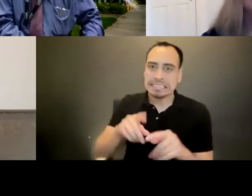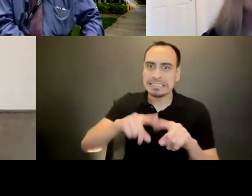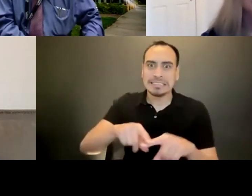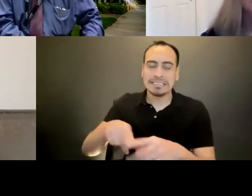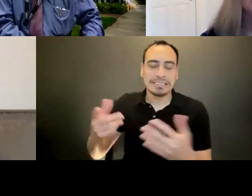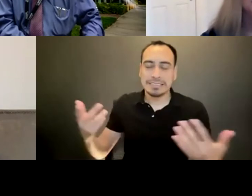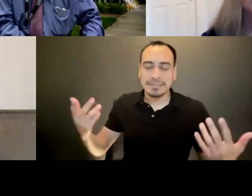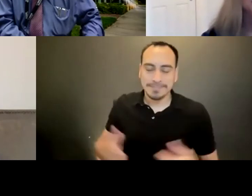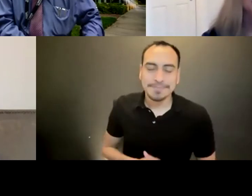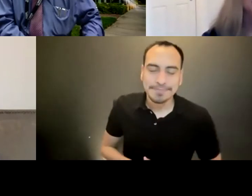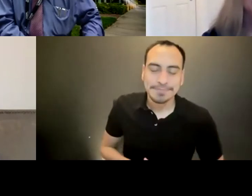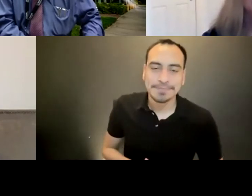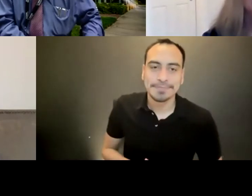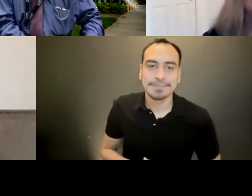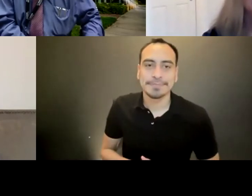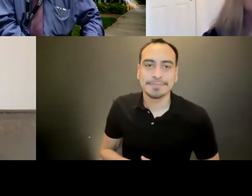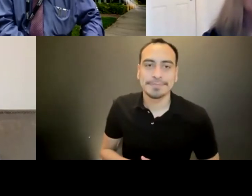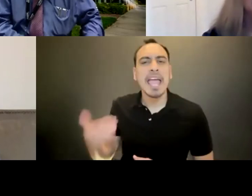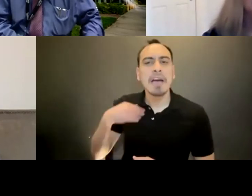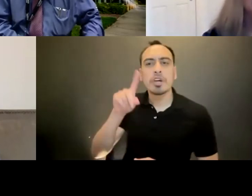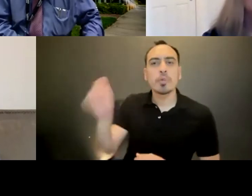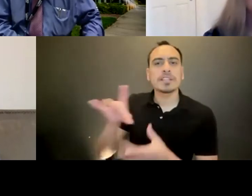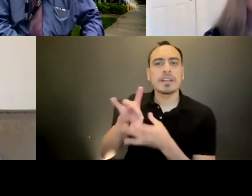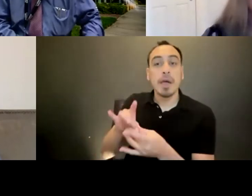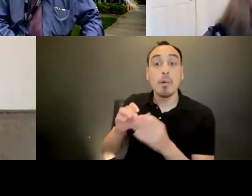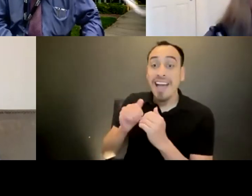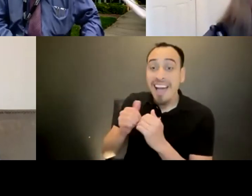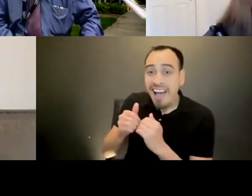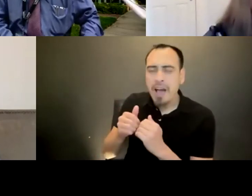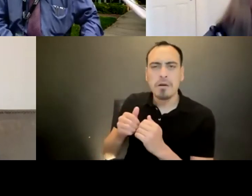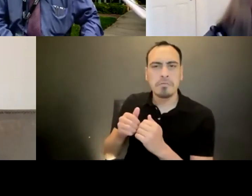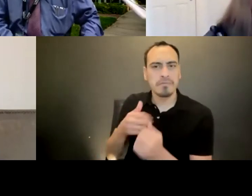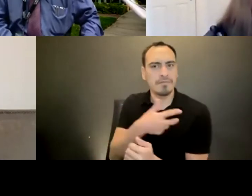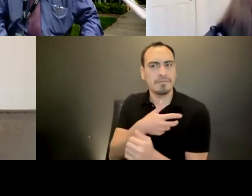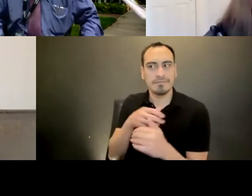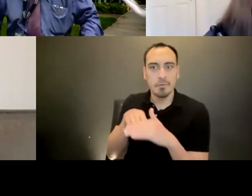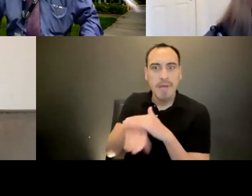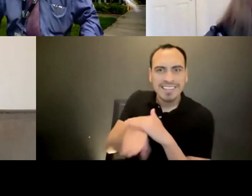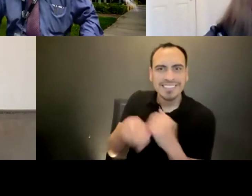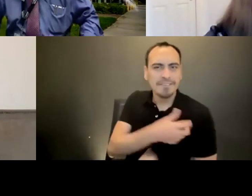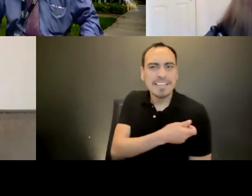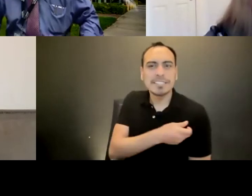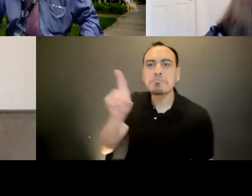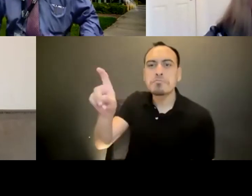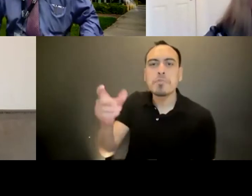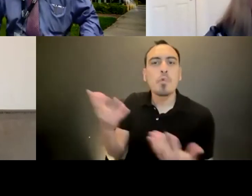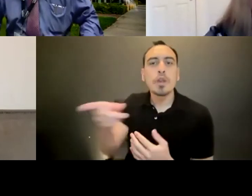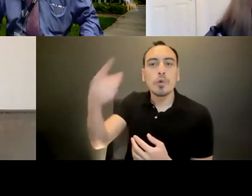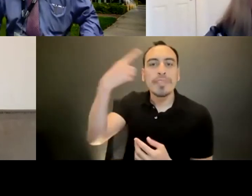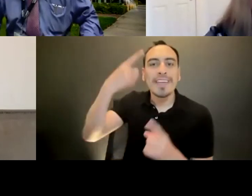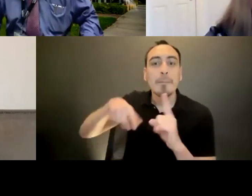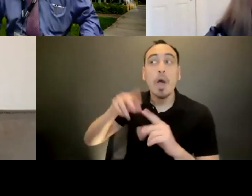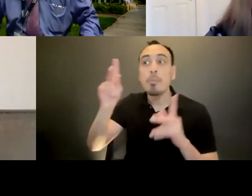So we had another question about accessing vaccine. Somebody's asking, what are your thoughts on vaccine chasing? Are